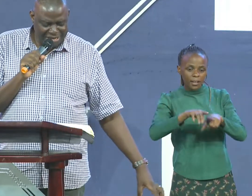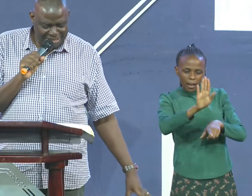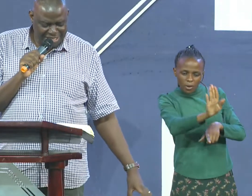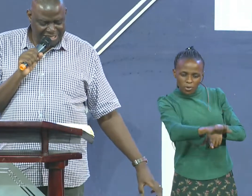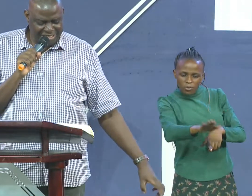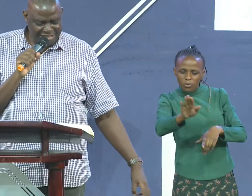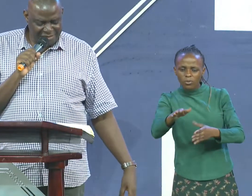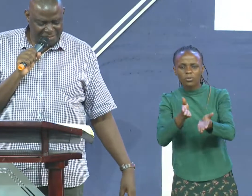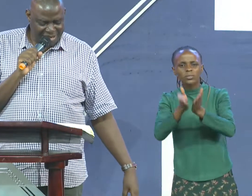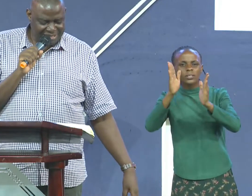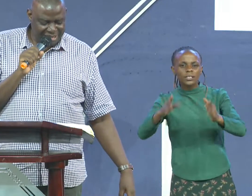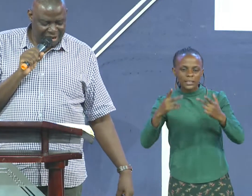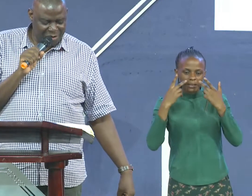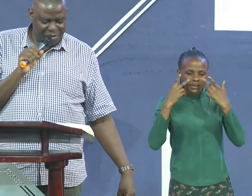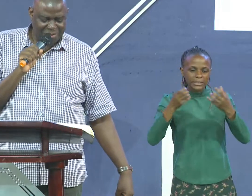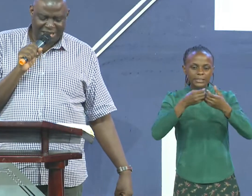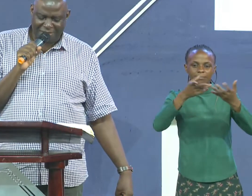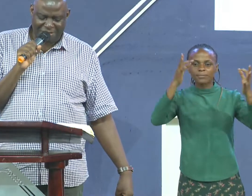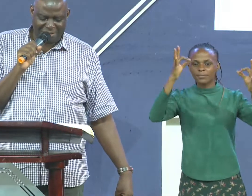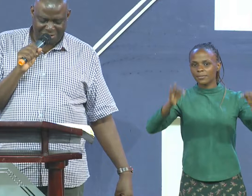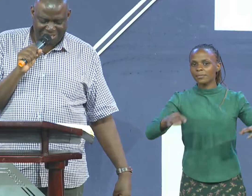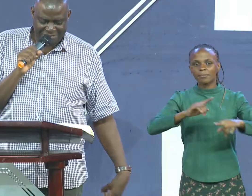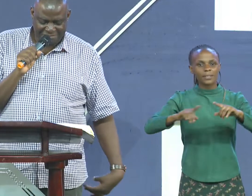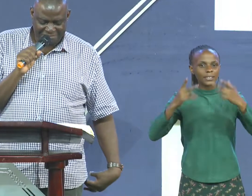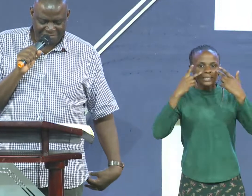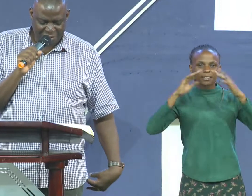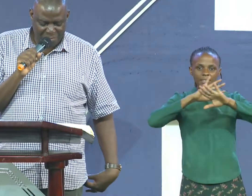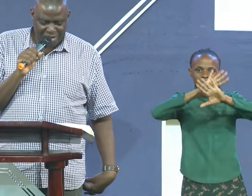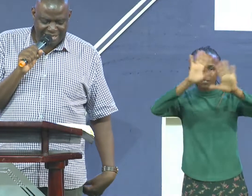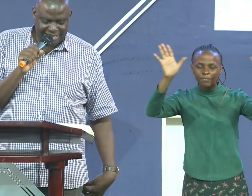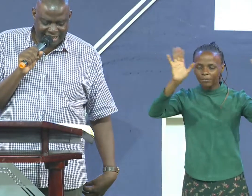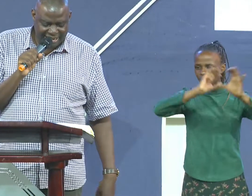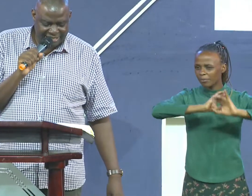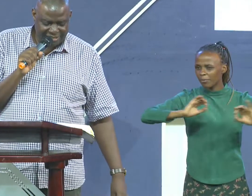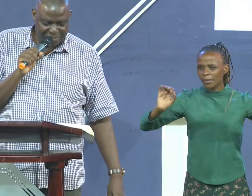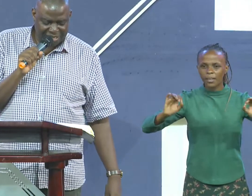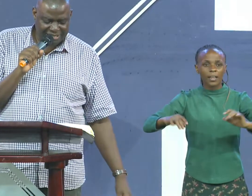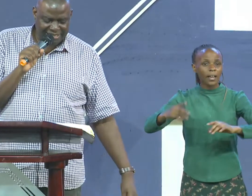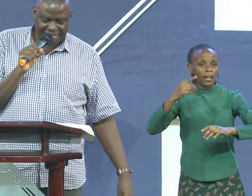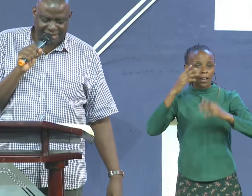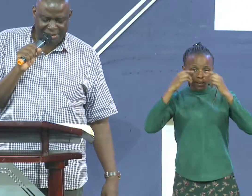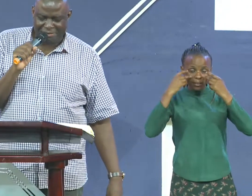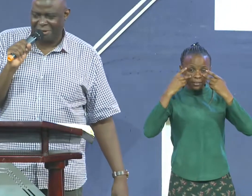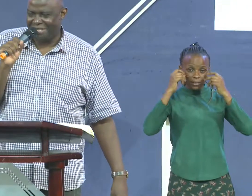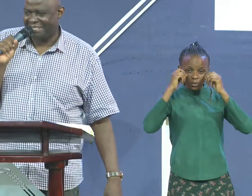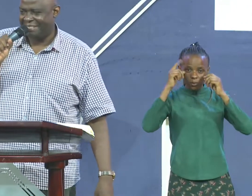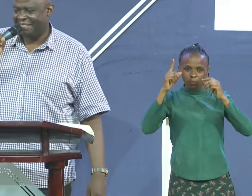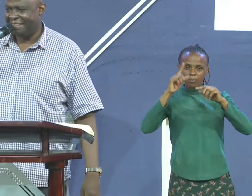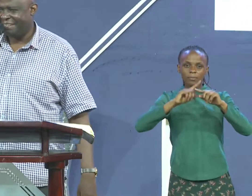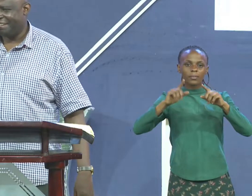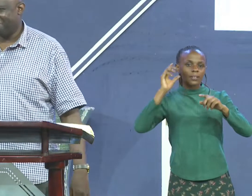seeing many things, but thou observeth not, opening the eyes, but he heareth